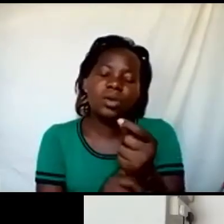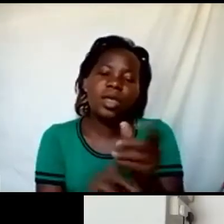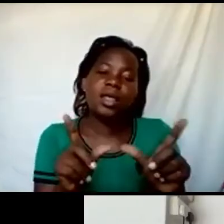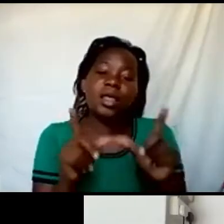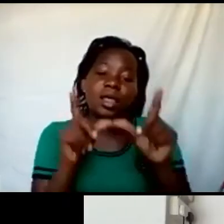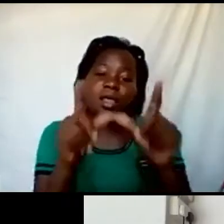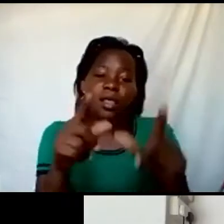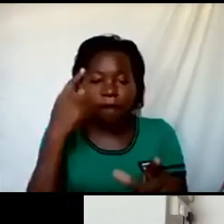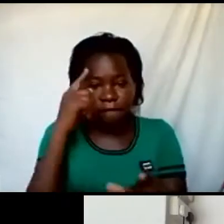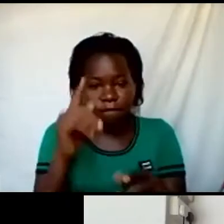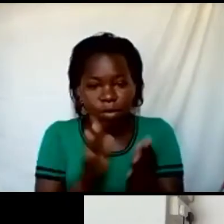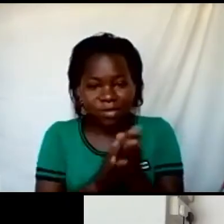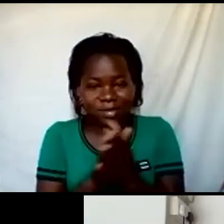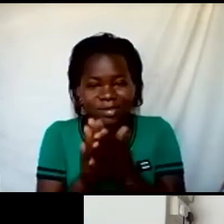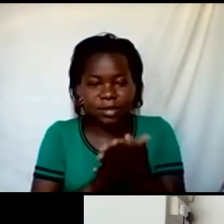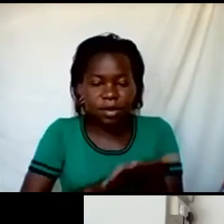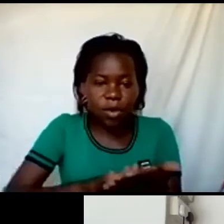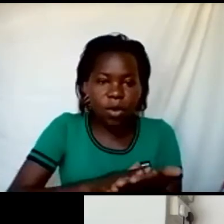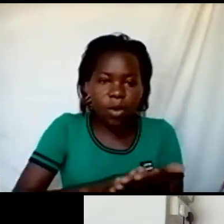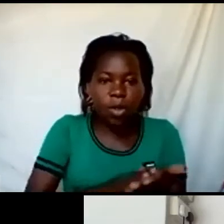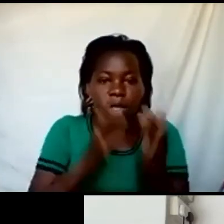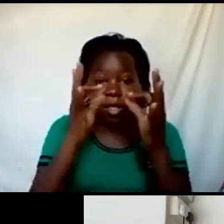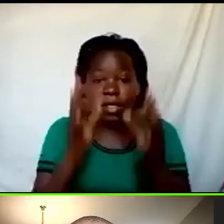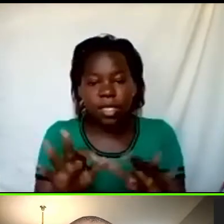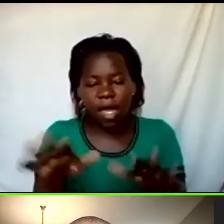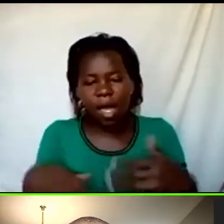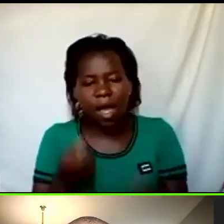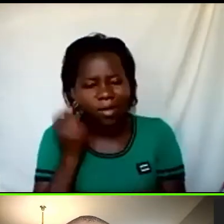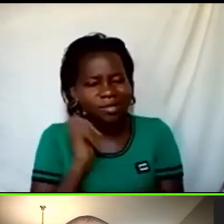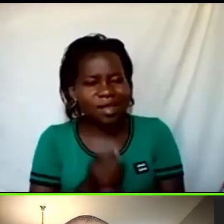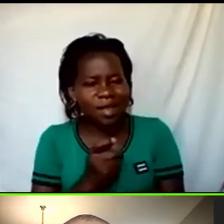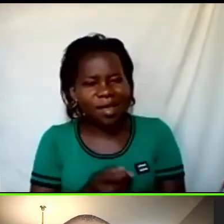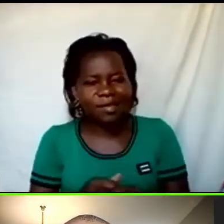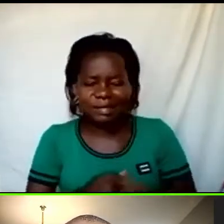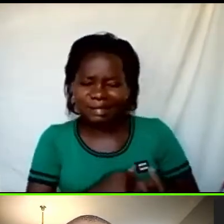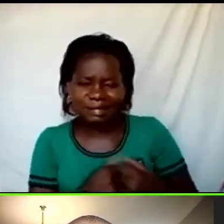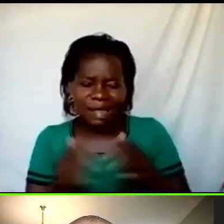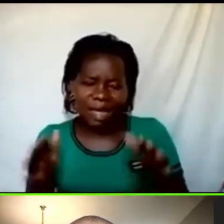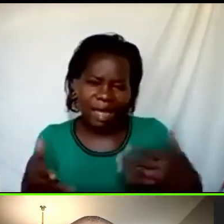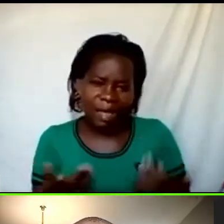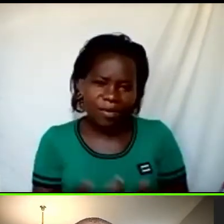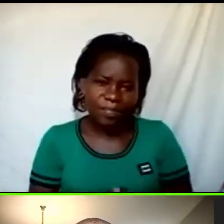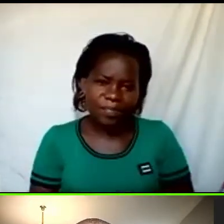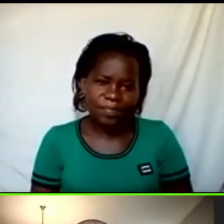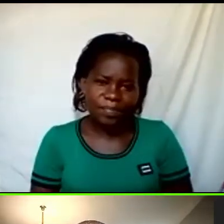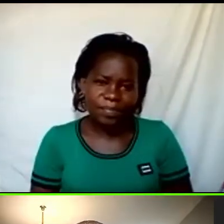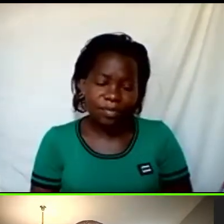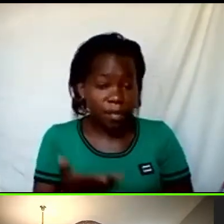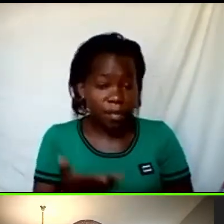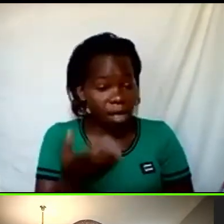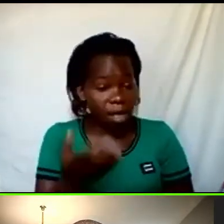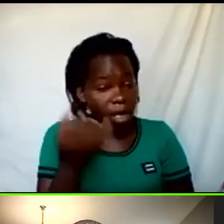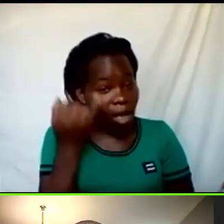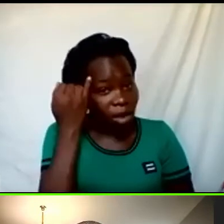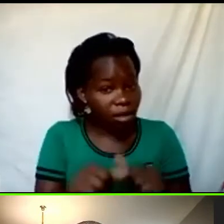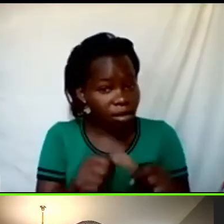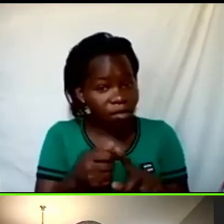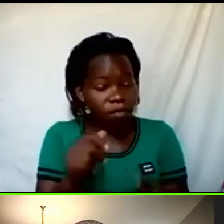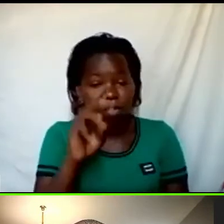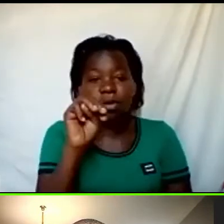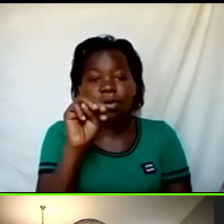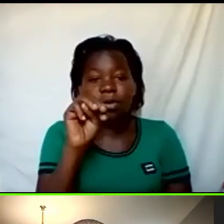How hard of a hassle is it if someone wants to get into the cosmetic space? Would you have any idea from the COVID experience if